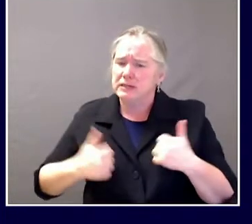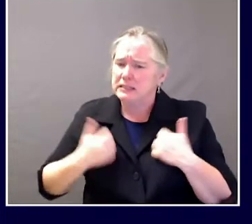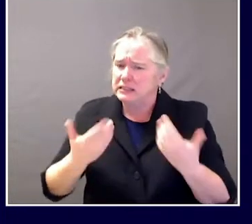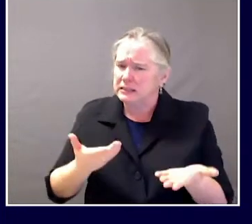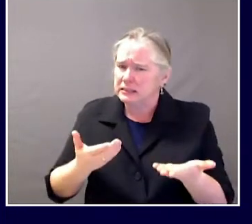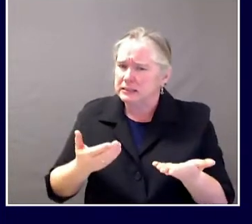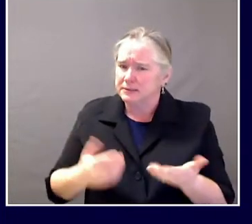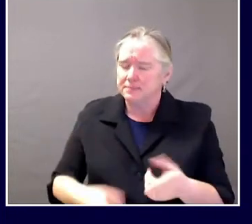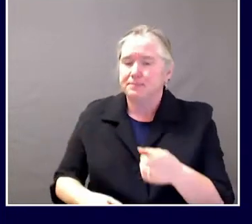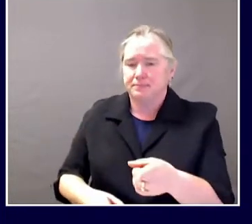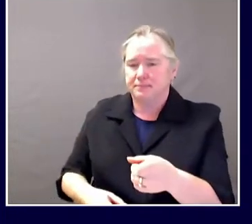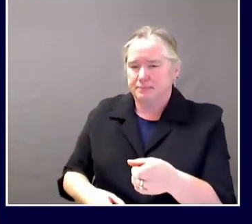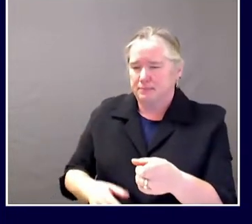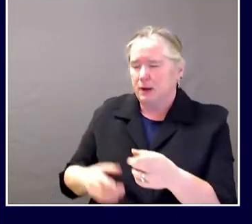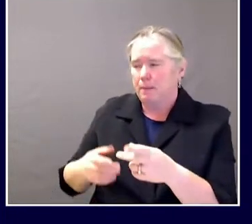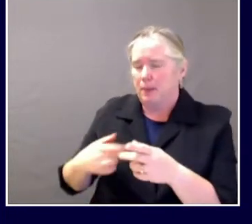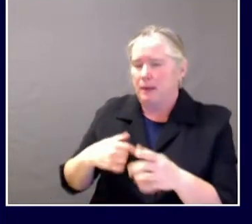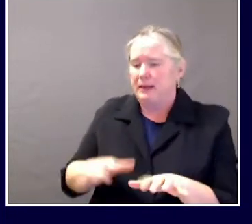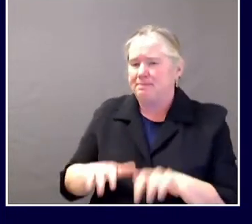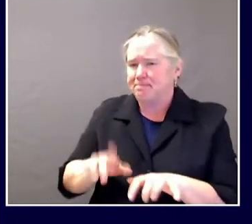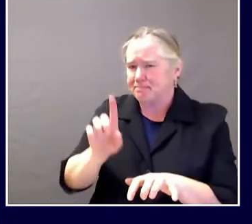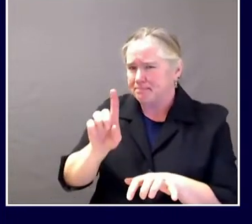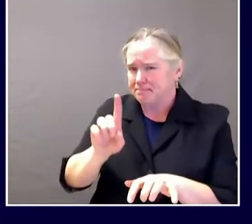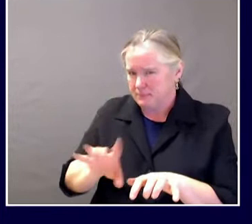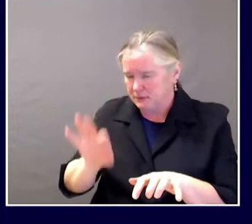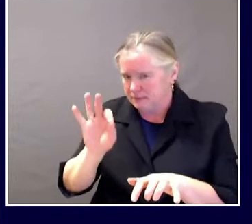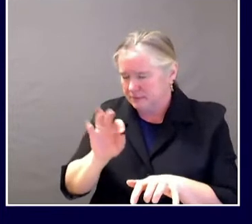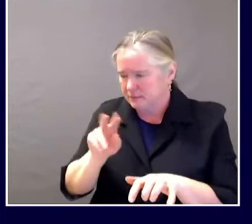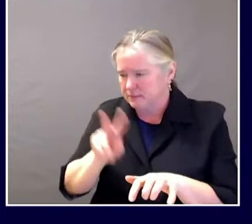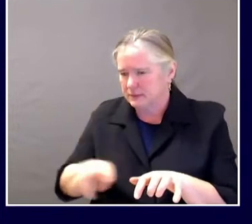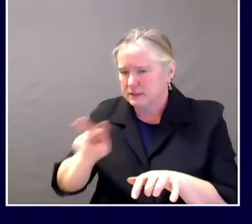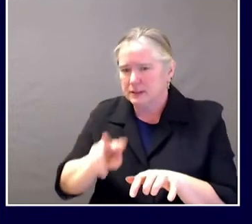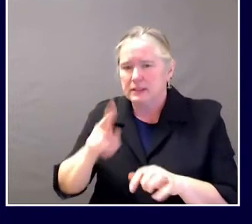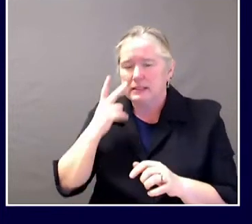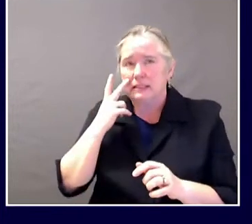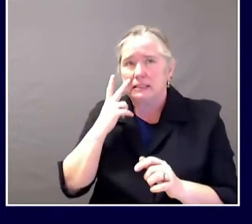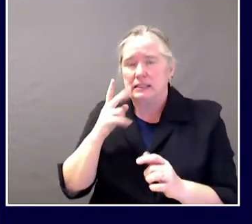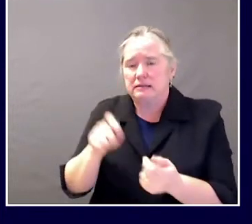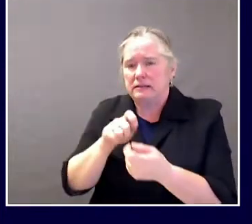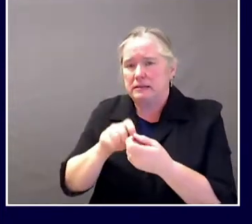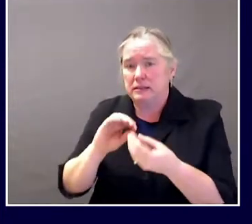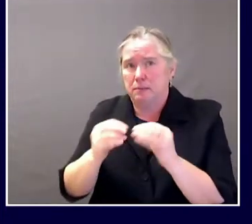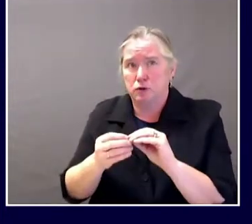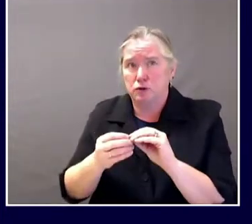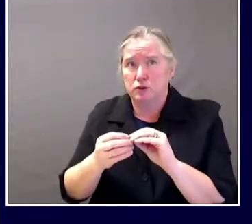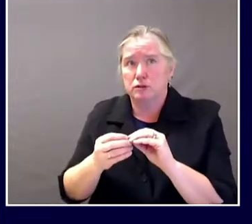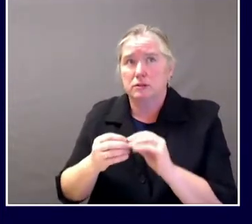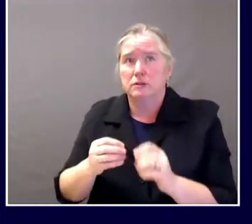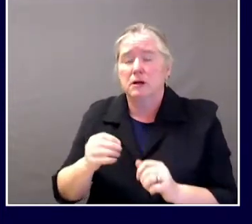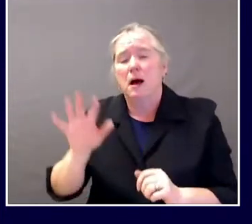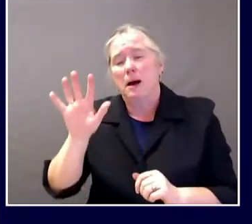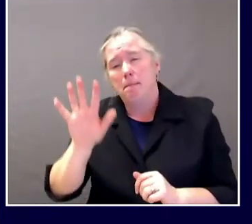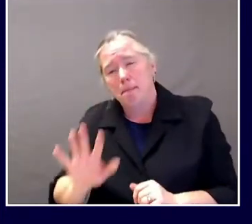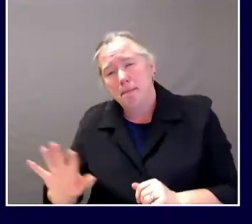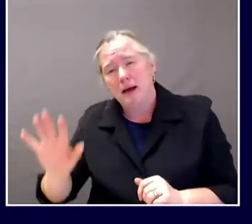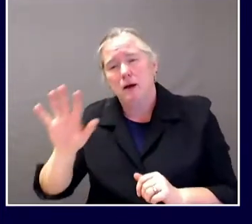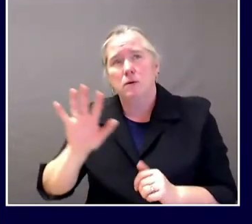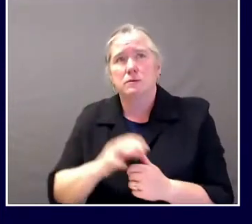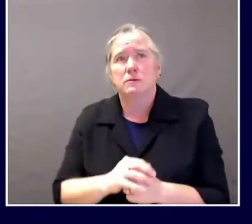give you a really, really quick sense here. Of those numbers that I gave you,